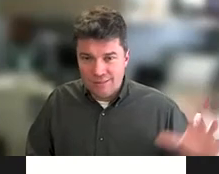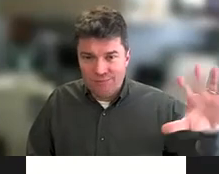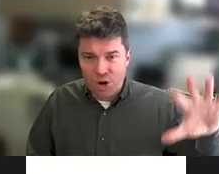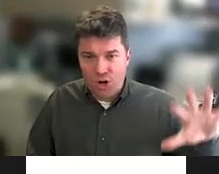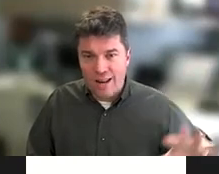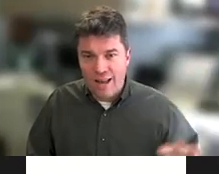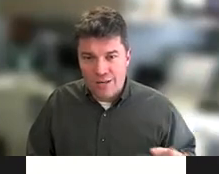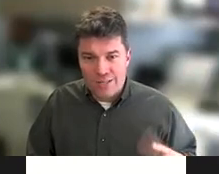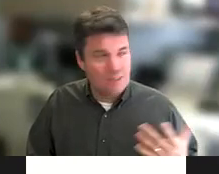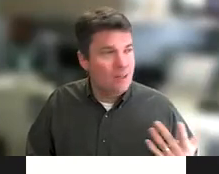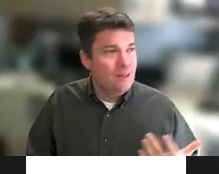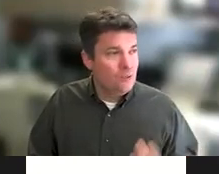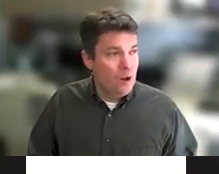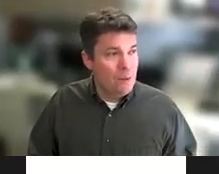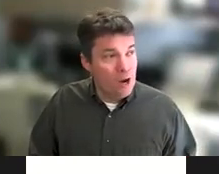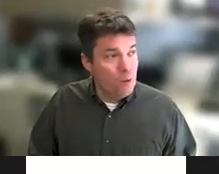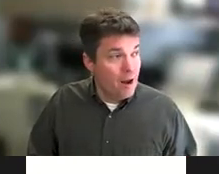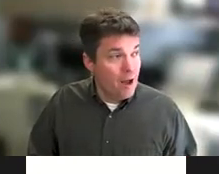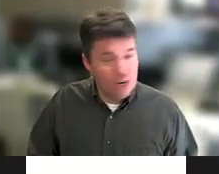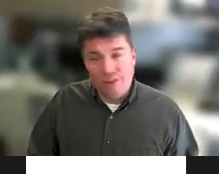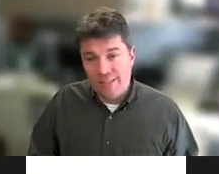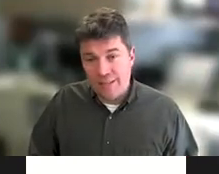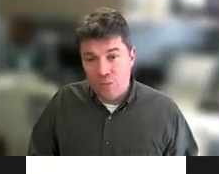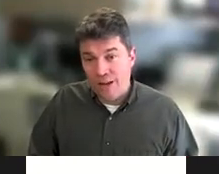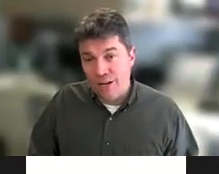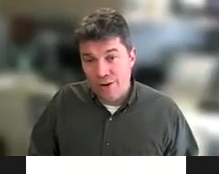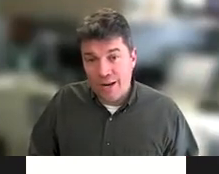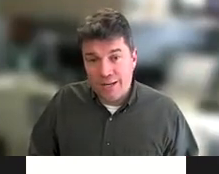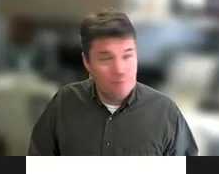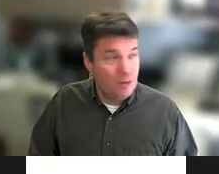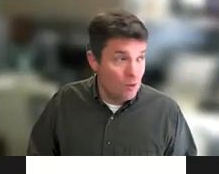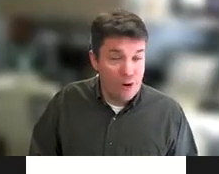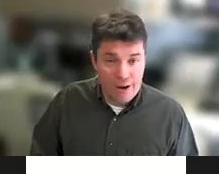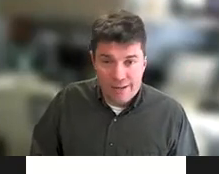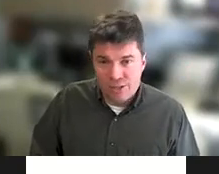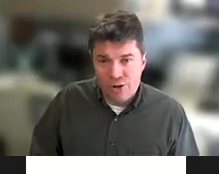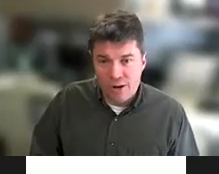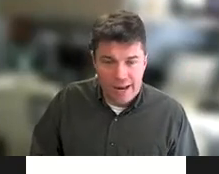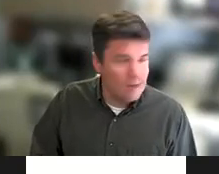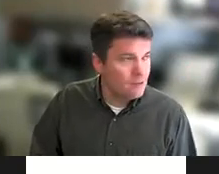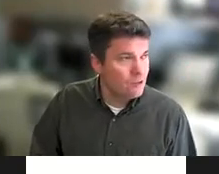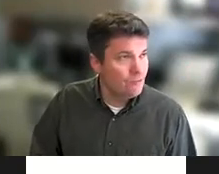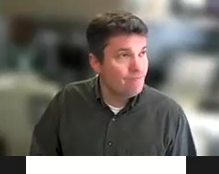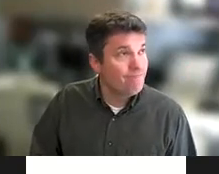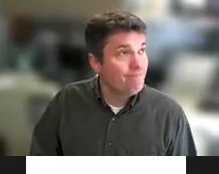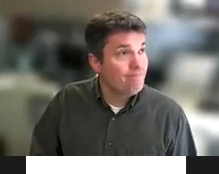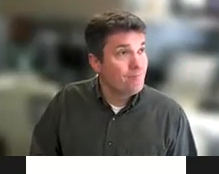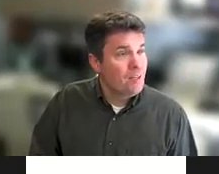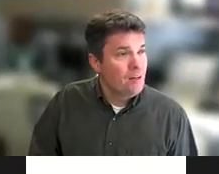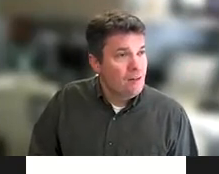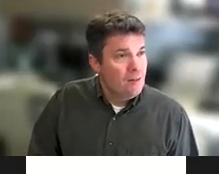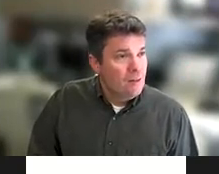and airplanes, as far as the loudness. So I may or may not hear these things without hearing aids, but with hearing aids I certainly can.